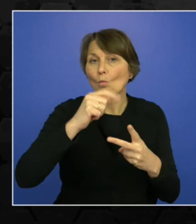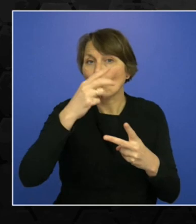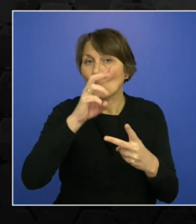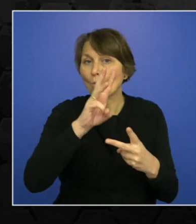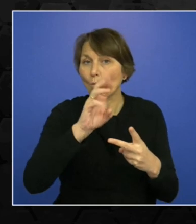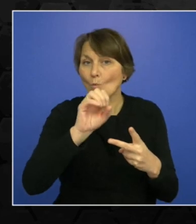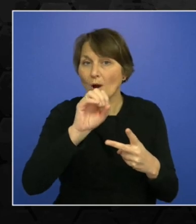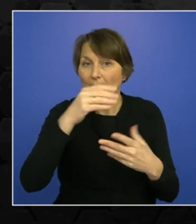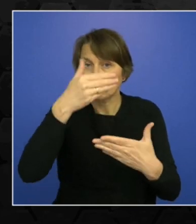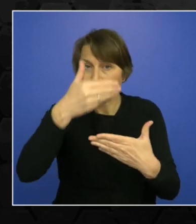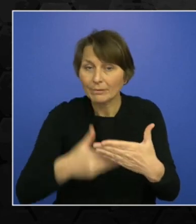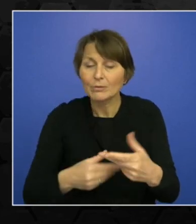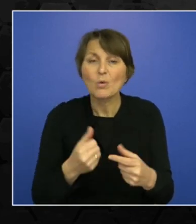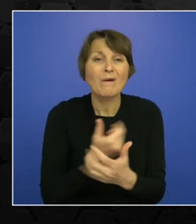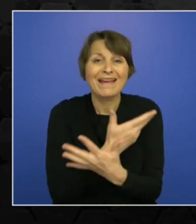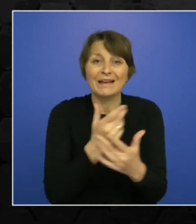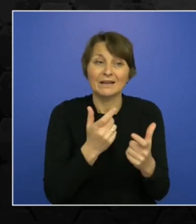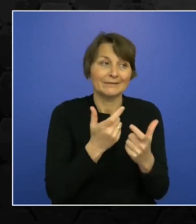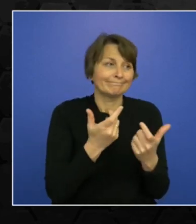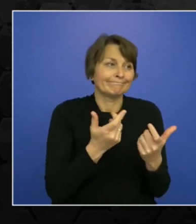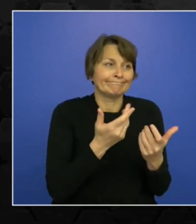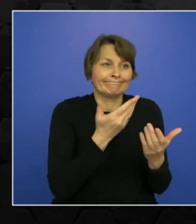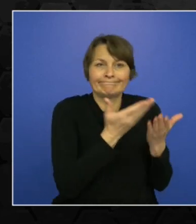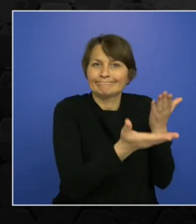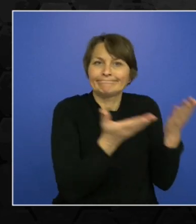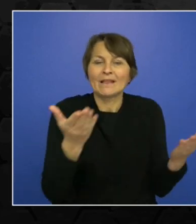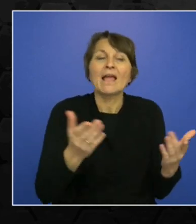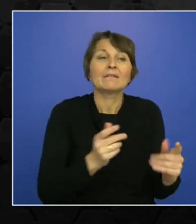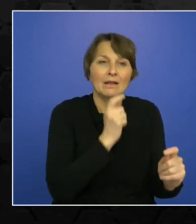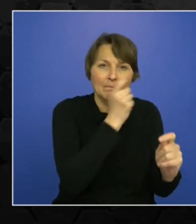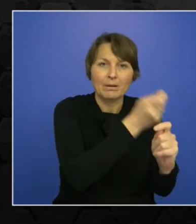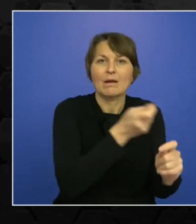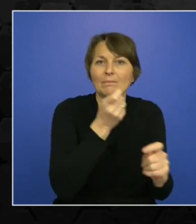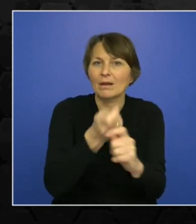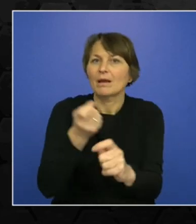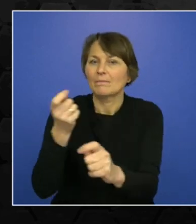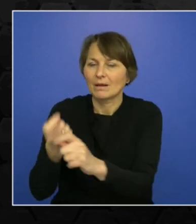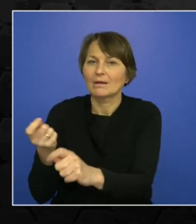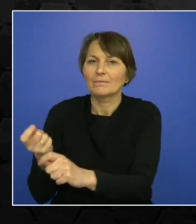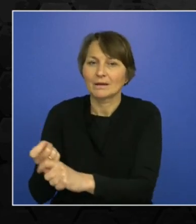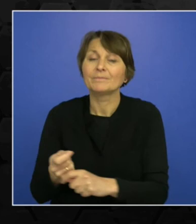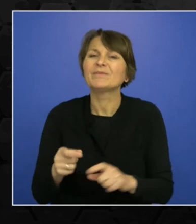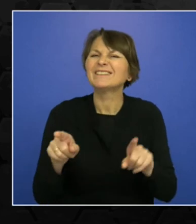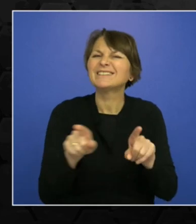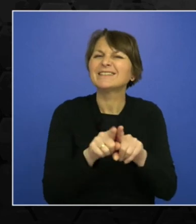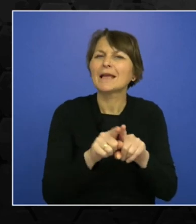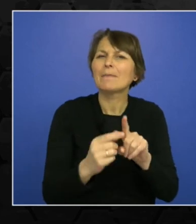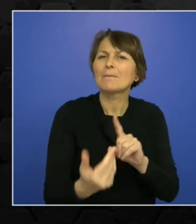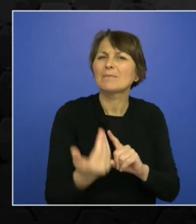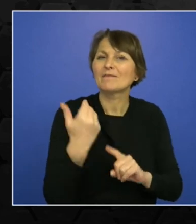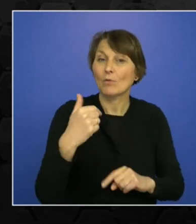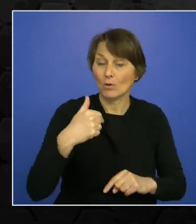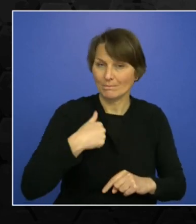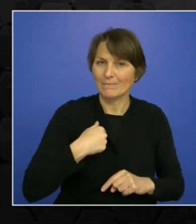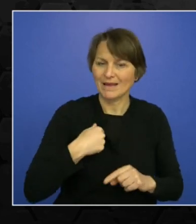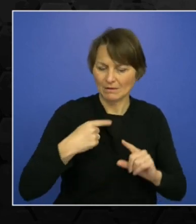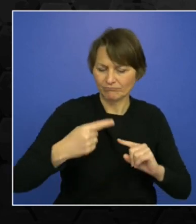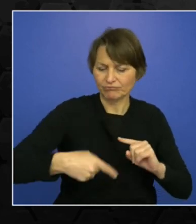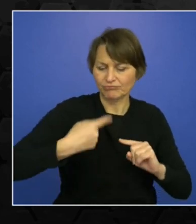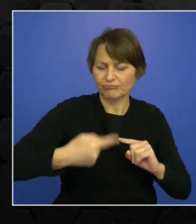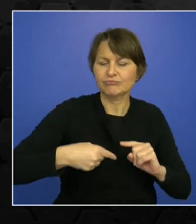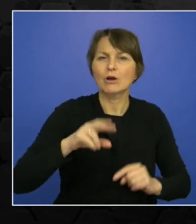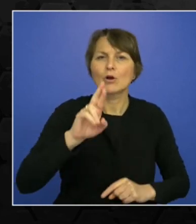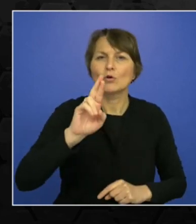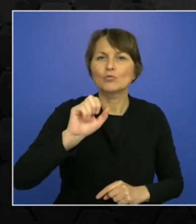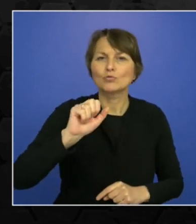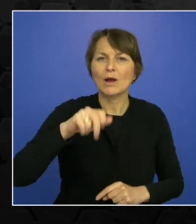might be running. For example, I run projects on a Raspberry Pi, and I can connect my API on that application that I created for